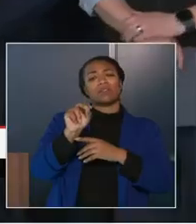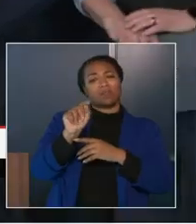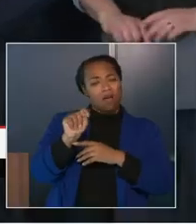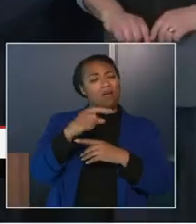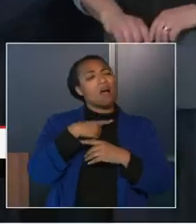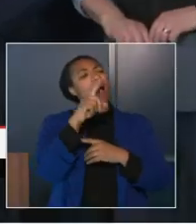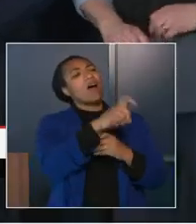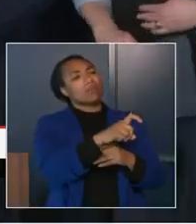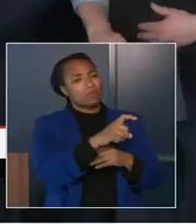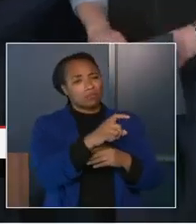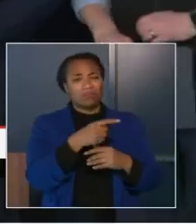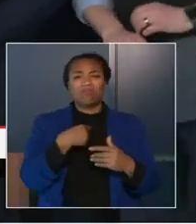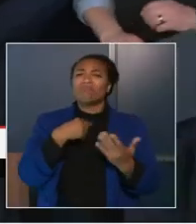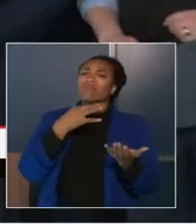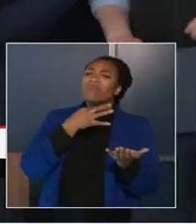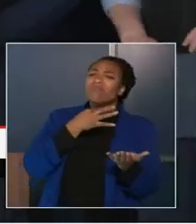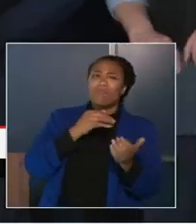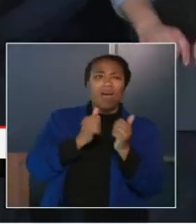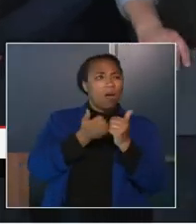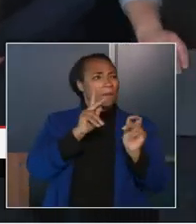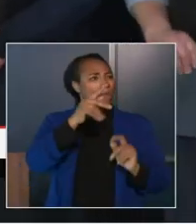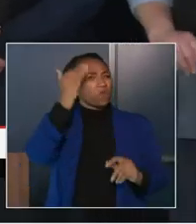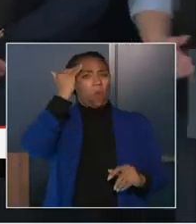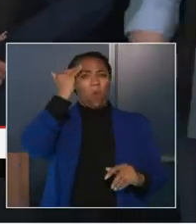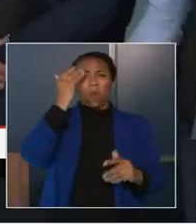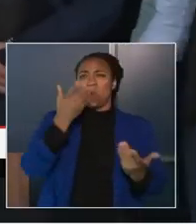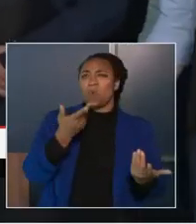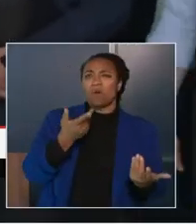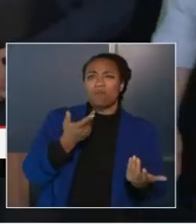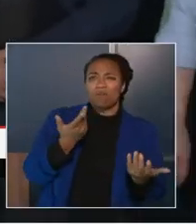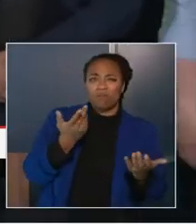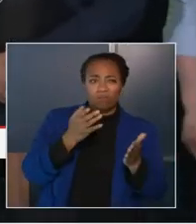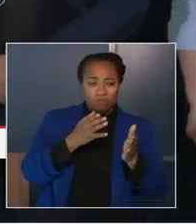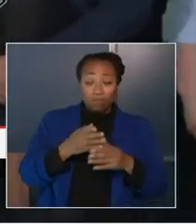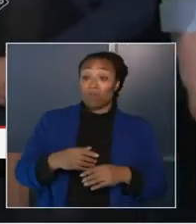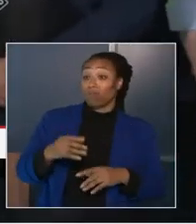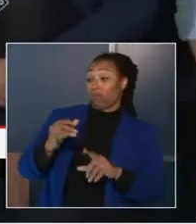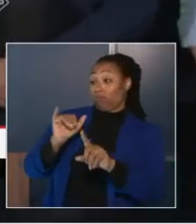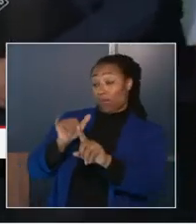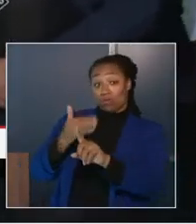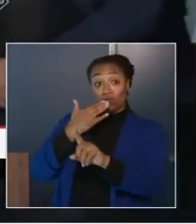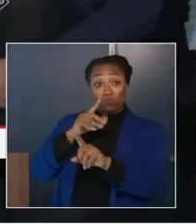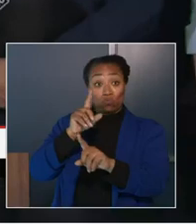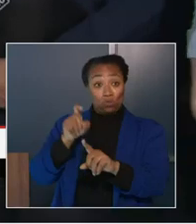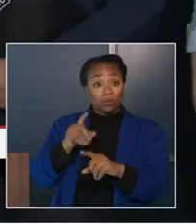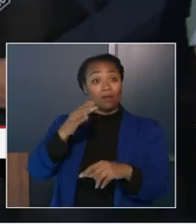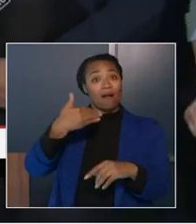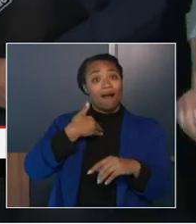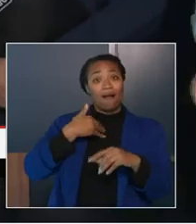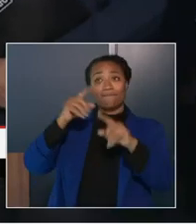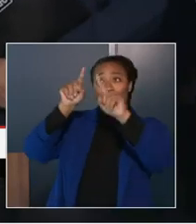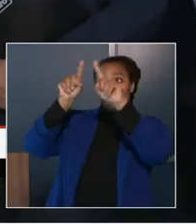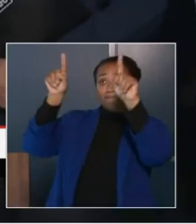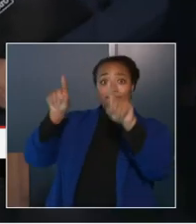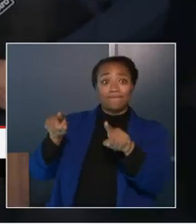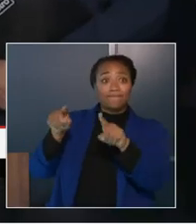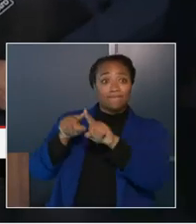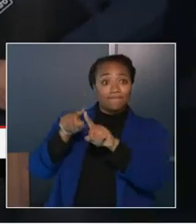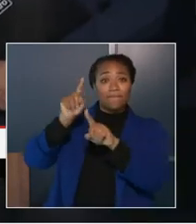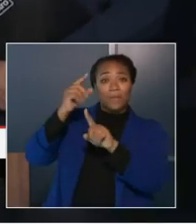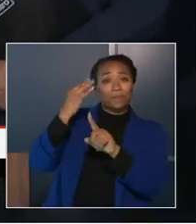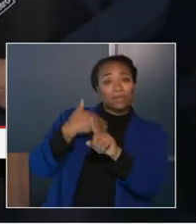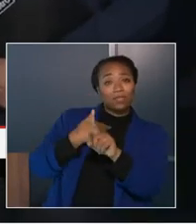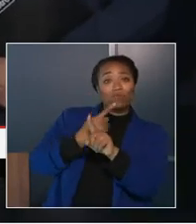Sure. Thanks for the question. There are red and white signs. They're actually higher than most of the signs that will indicate a snow emergency route. I